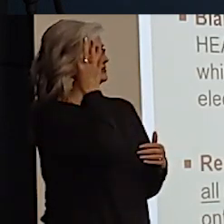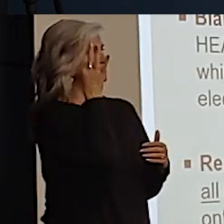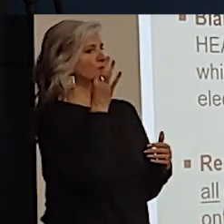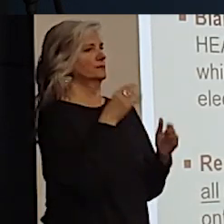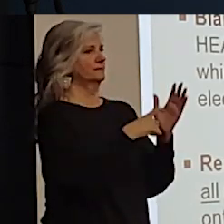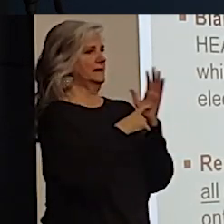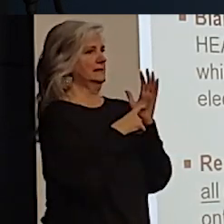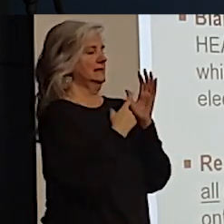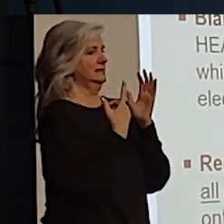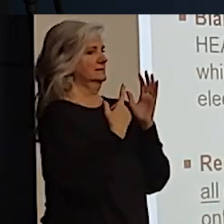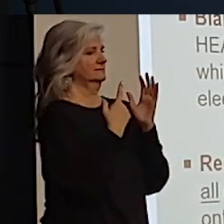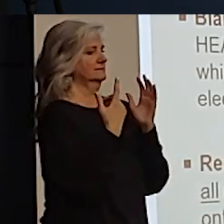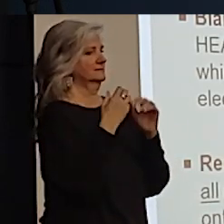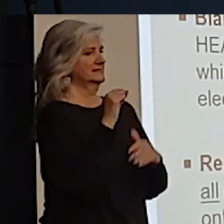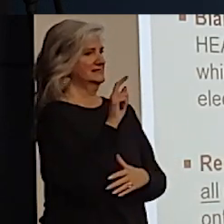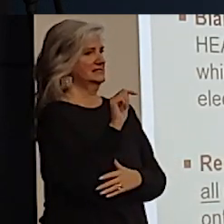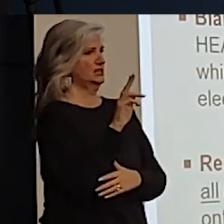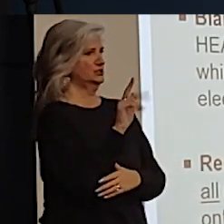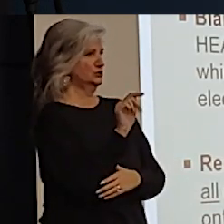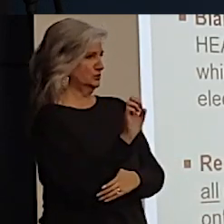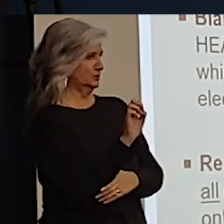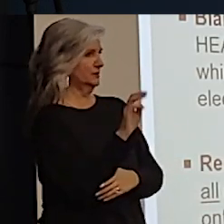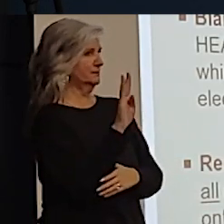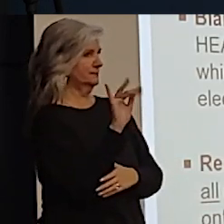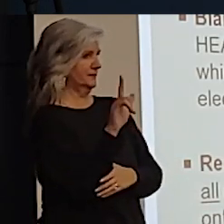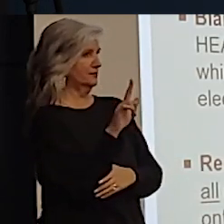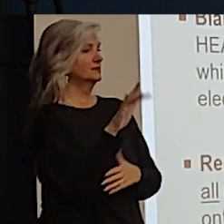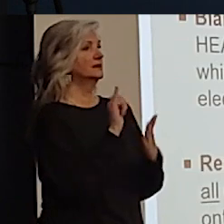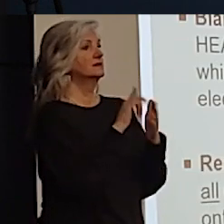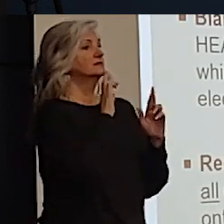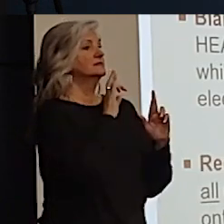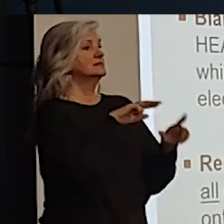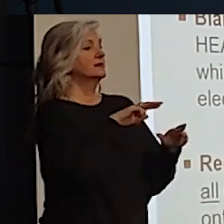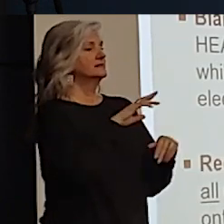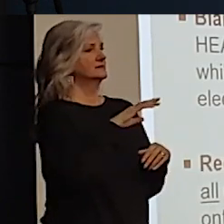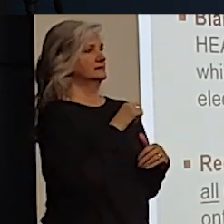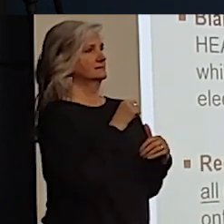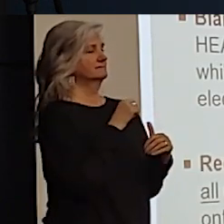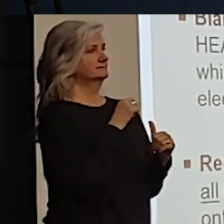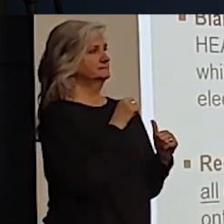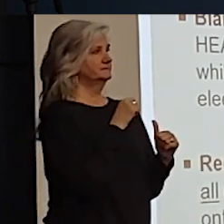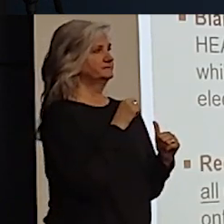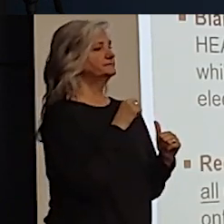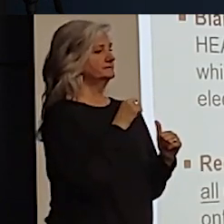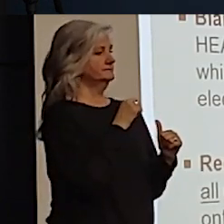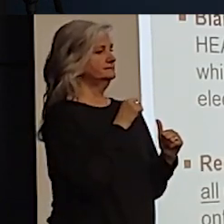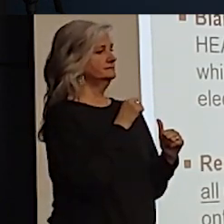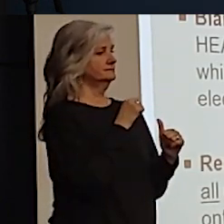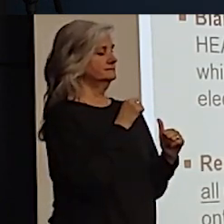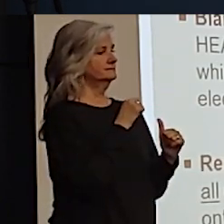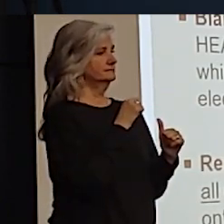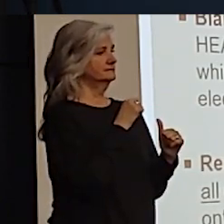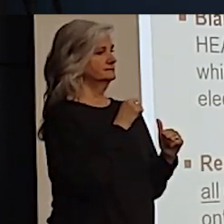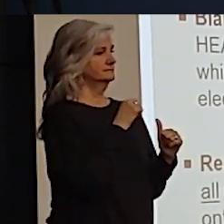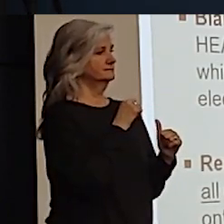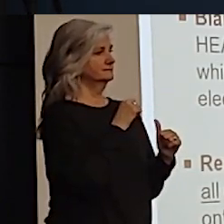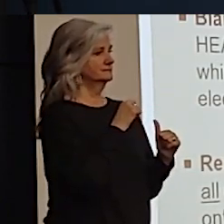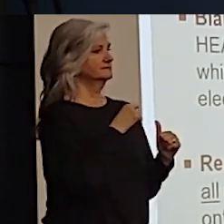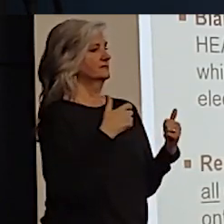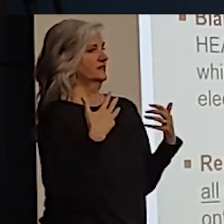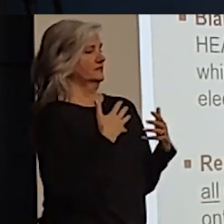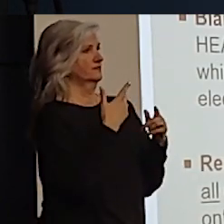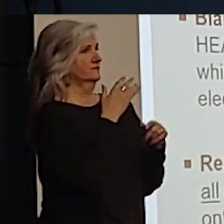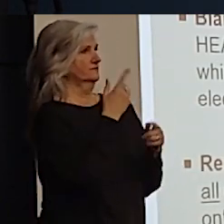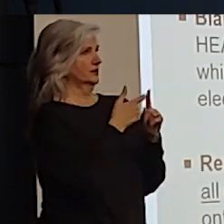Mandate Statute Bill. That bill was a reaction and a response to fear from the